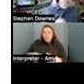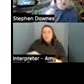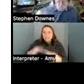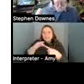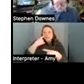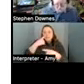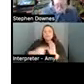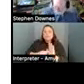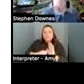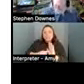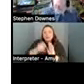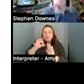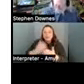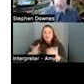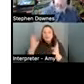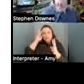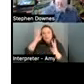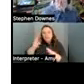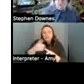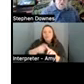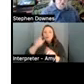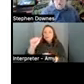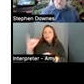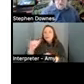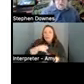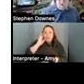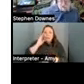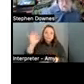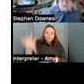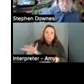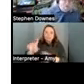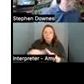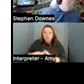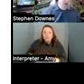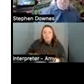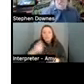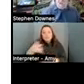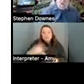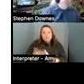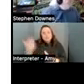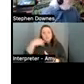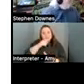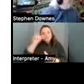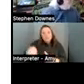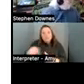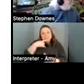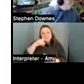which i will flag just a few months ago i didn't have to say that but now i have to say that